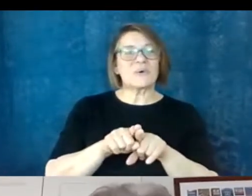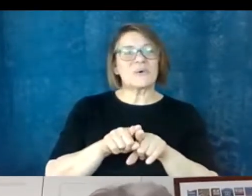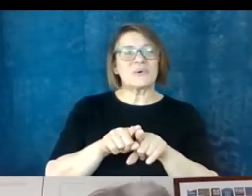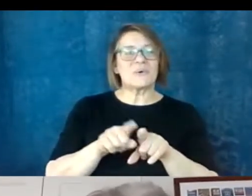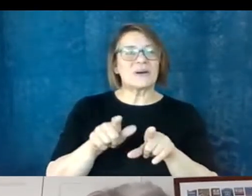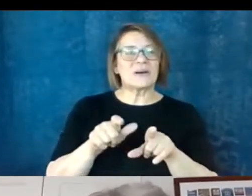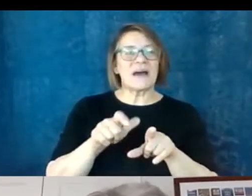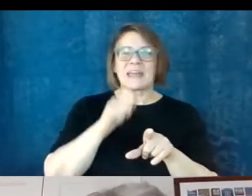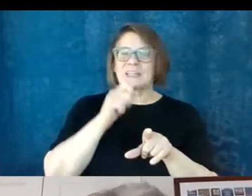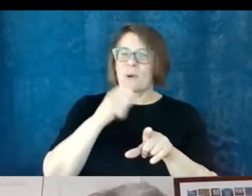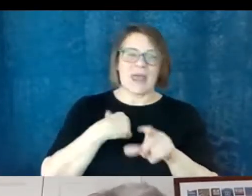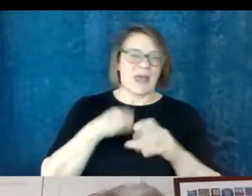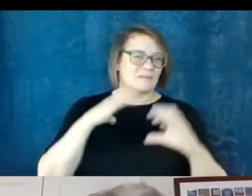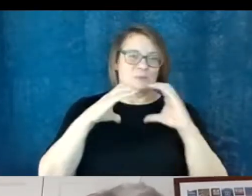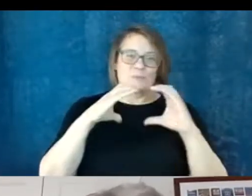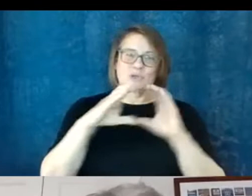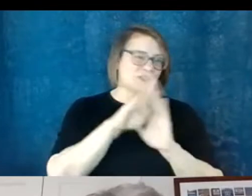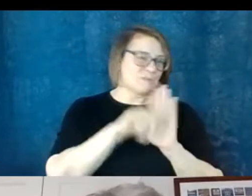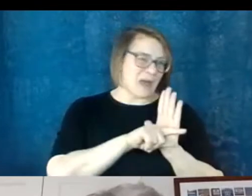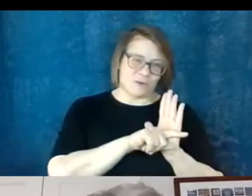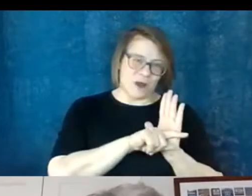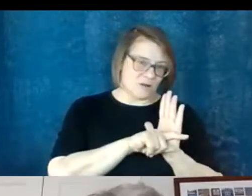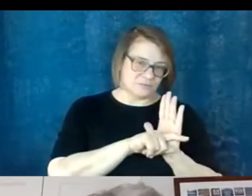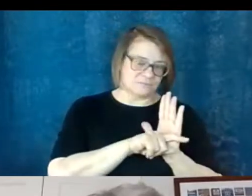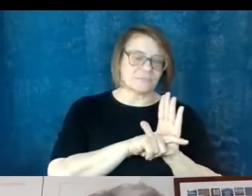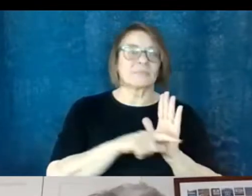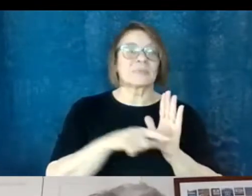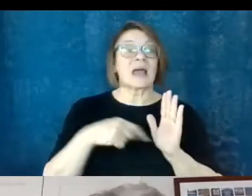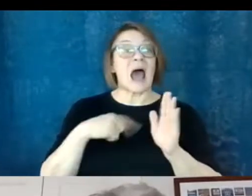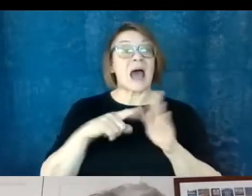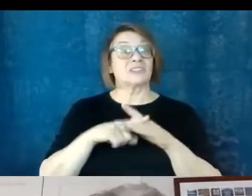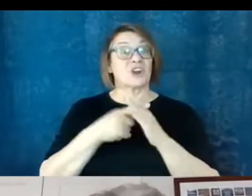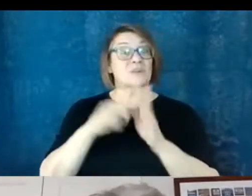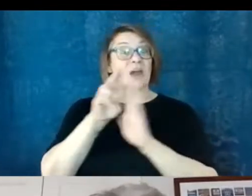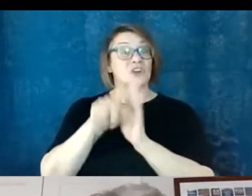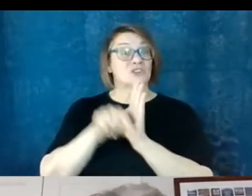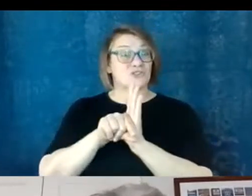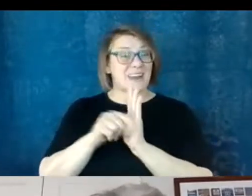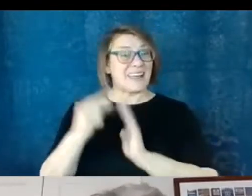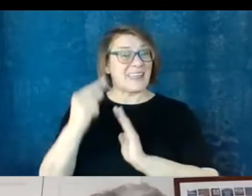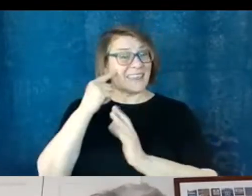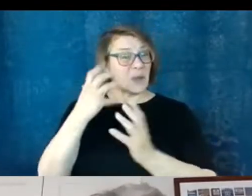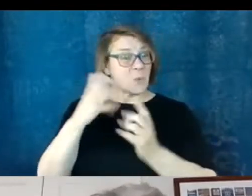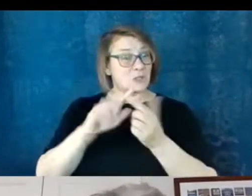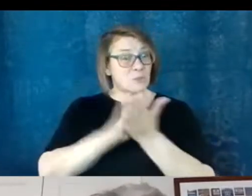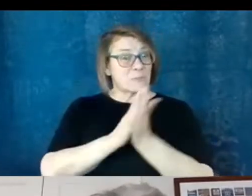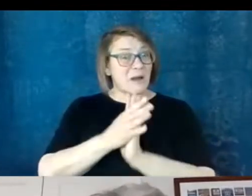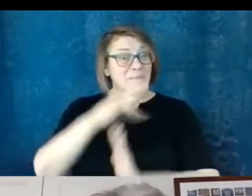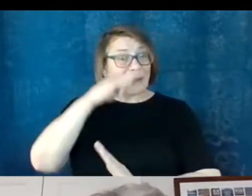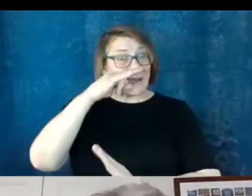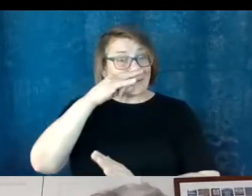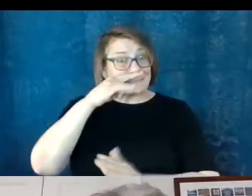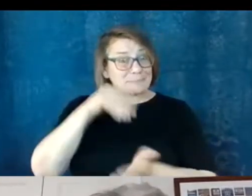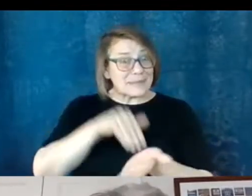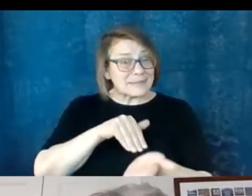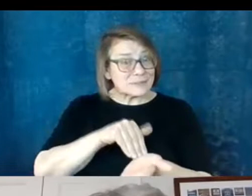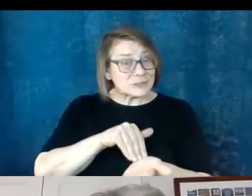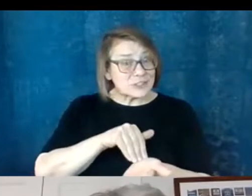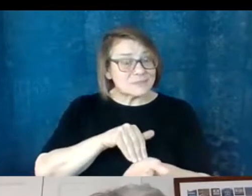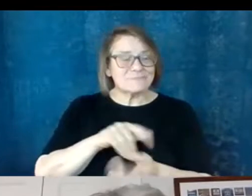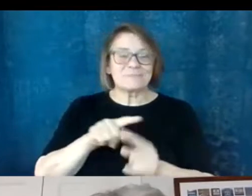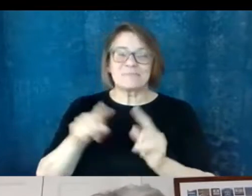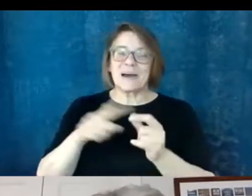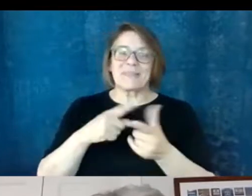communications background. I went into undergrad wanting to be a pediatrician, actually. But then